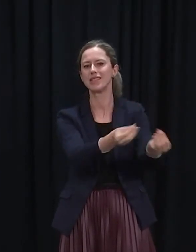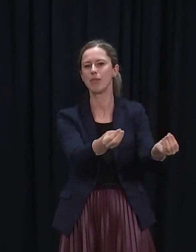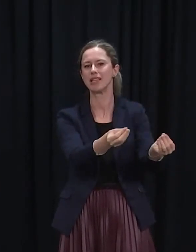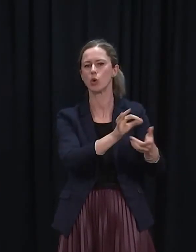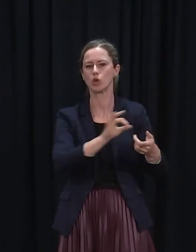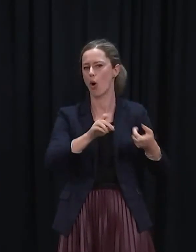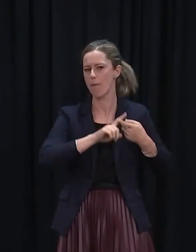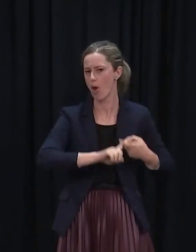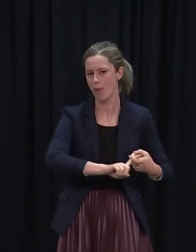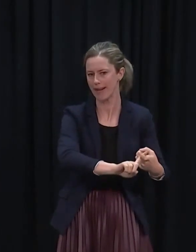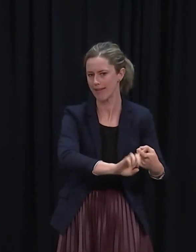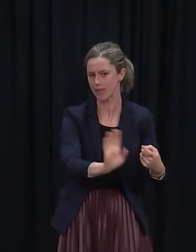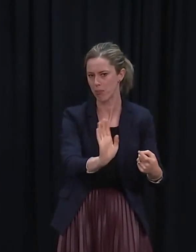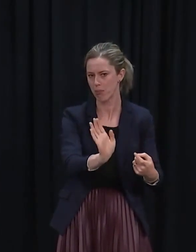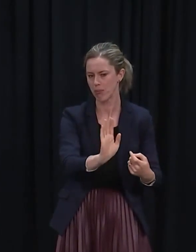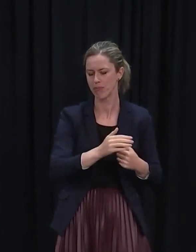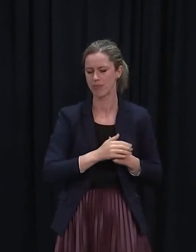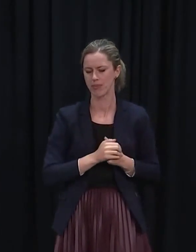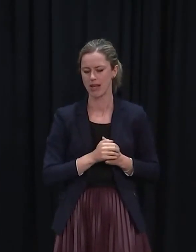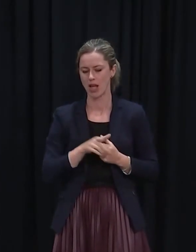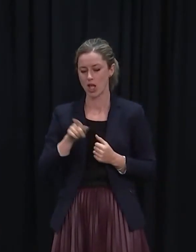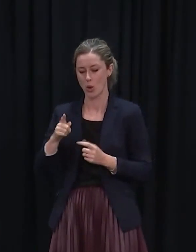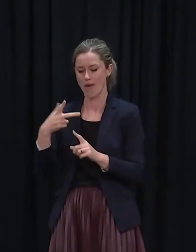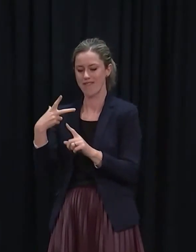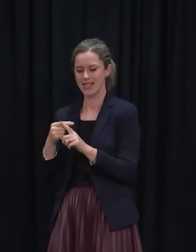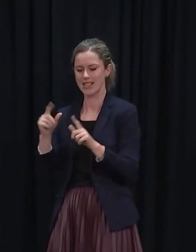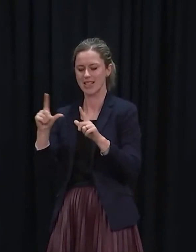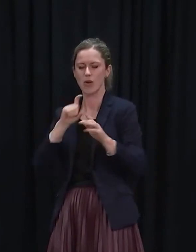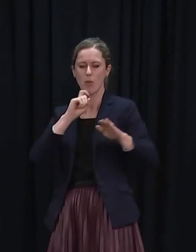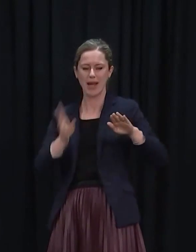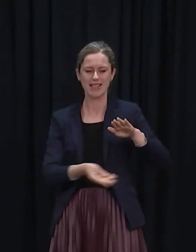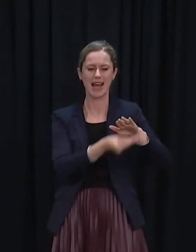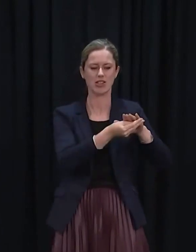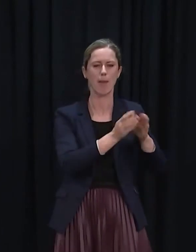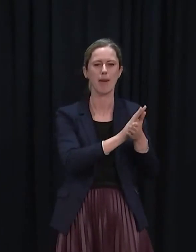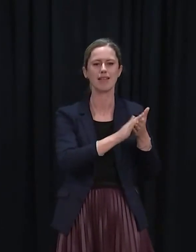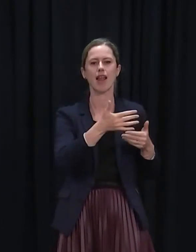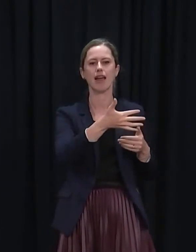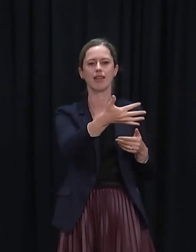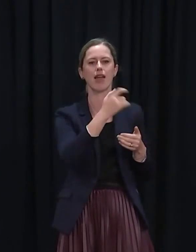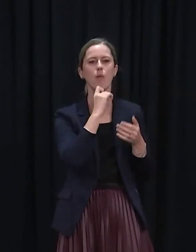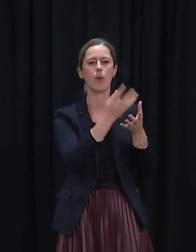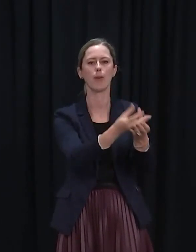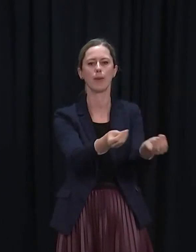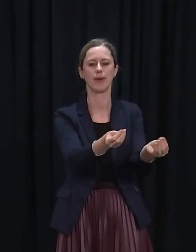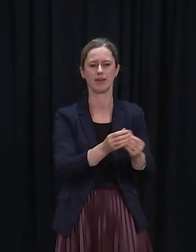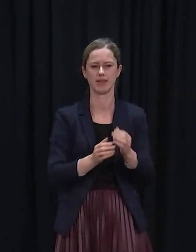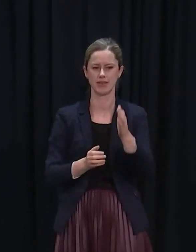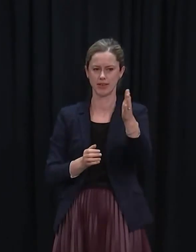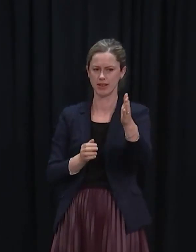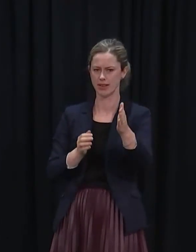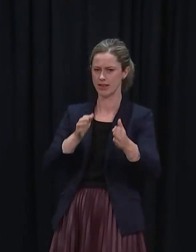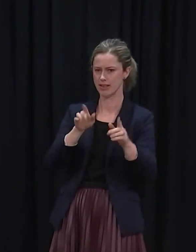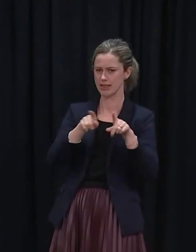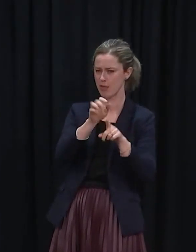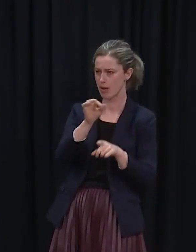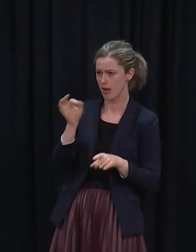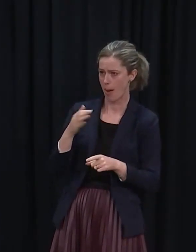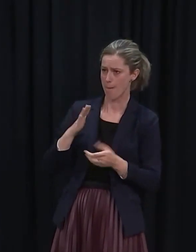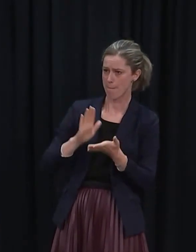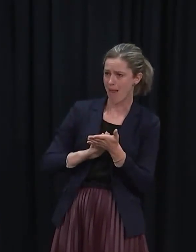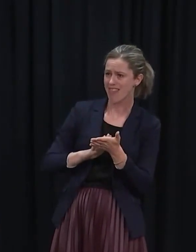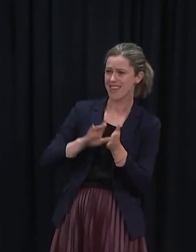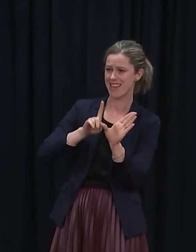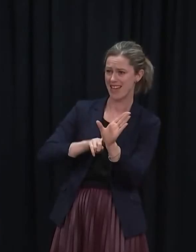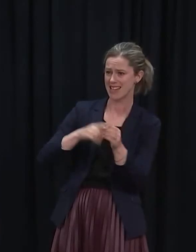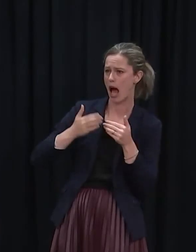anymore. So these requirements will be attached to that, which means at some point they will expire and they will no longer apply. So do you expect it to be months,